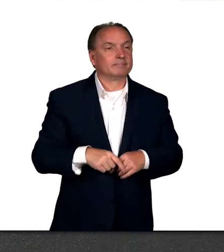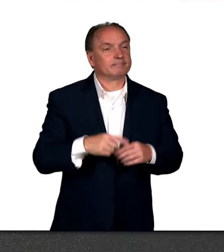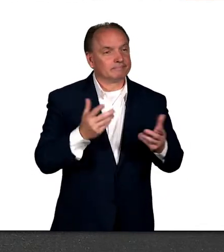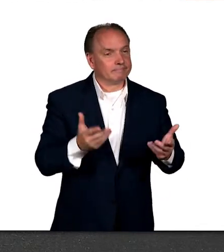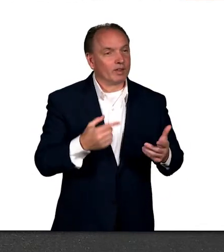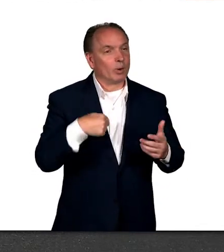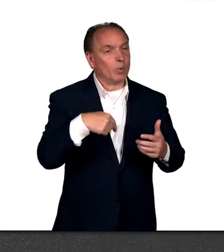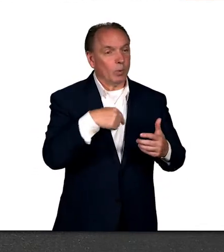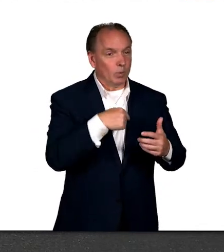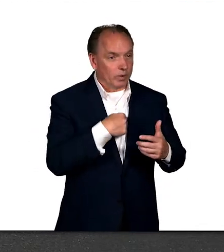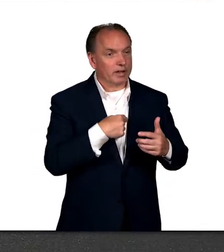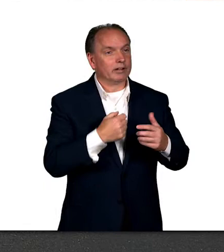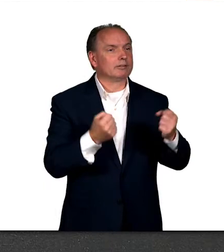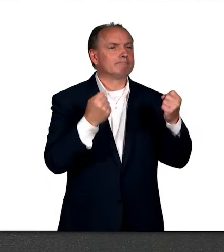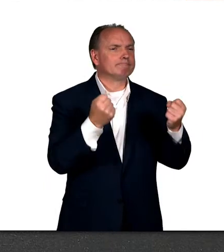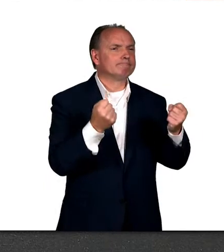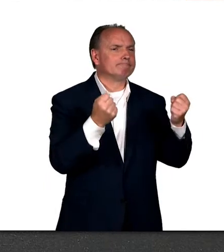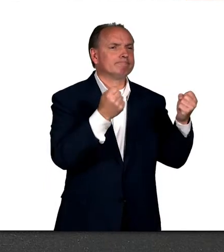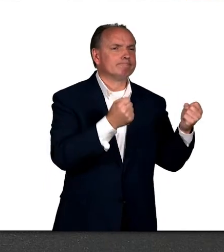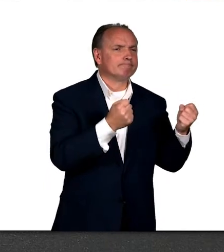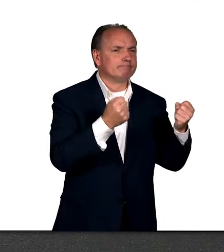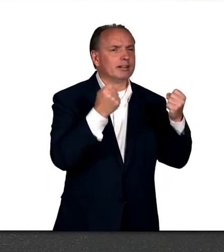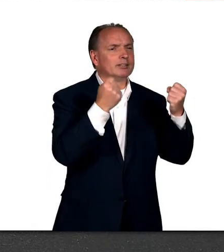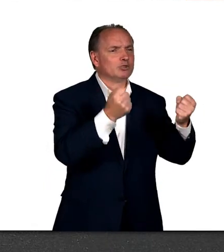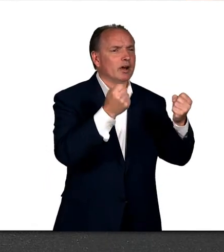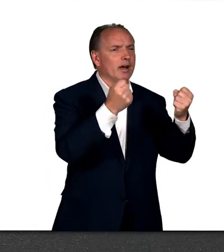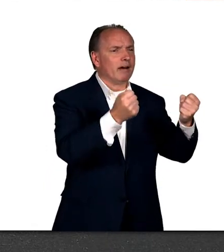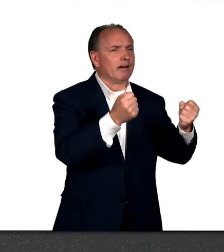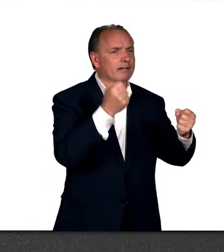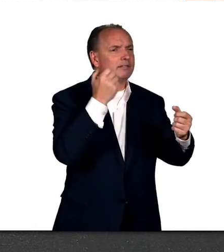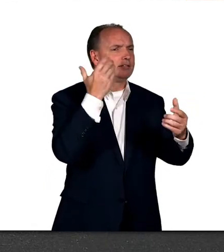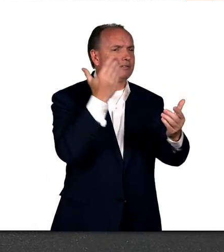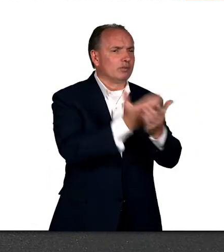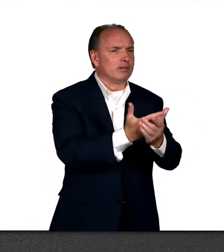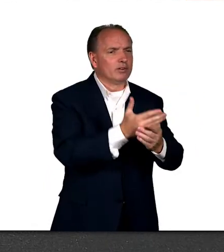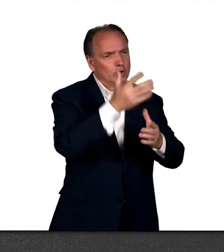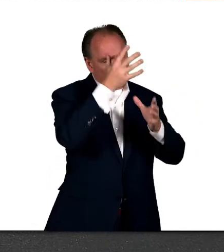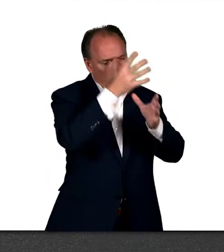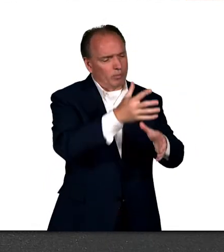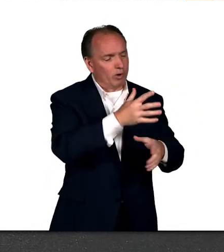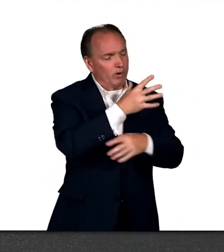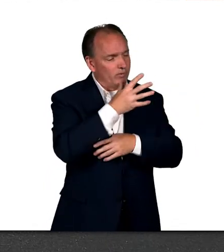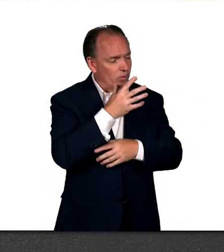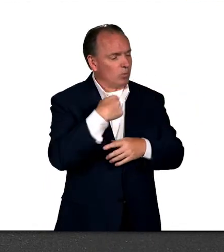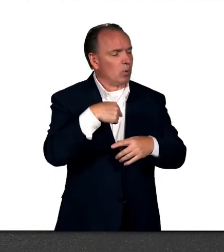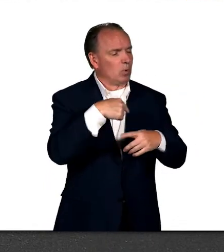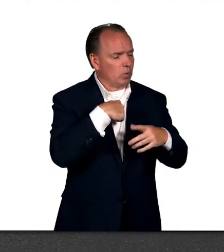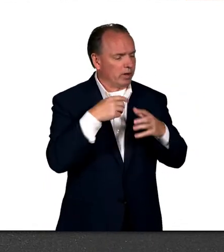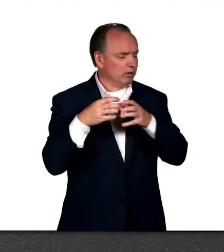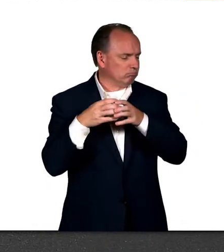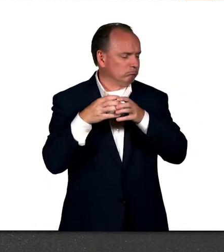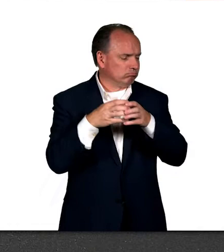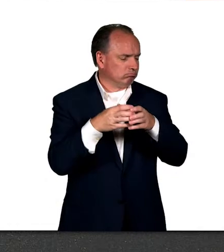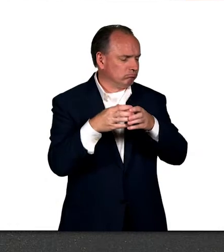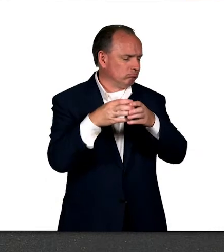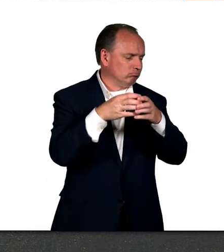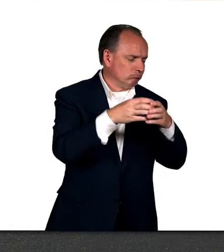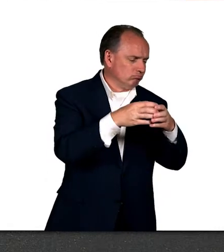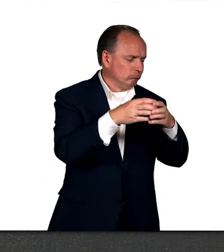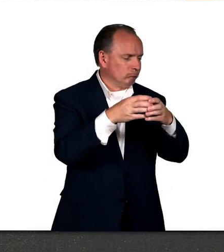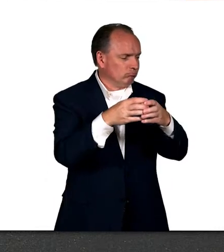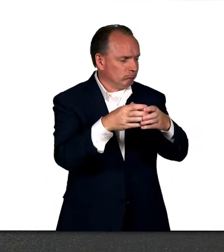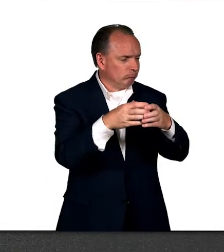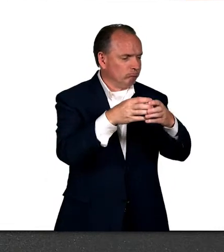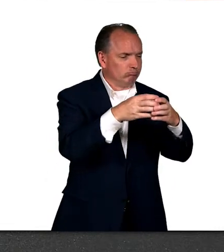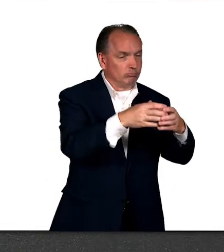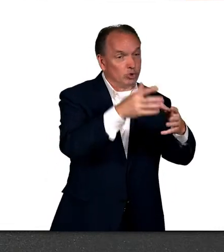gobble. Oh, we're on the way. We're on the way. On the way to Grandpa's farm. We're on the way. We're on the way.